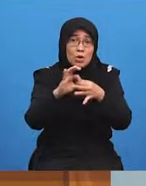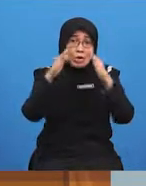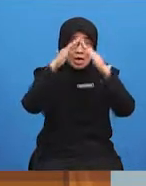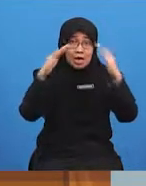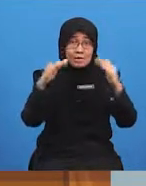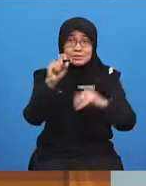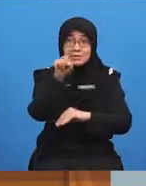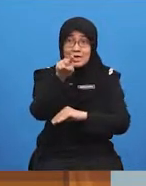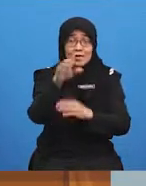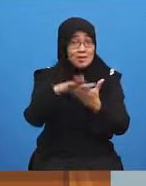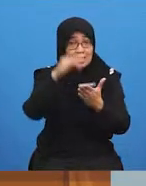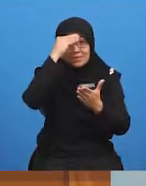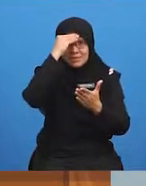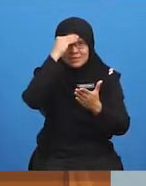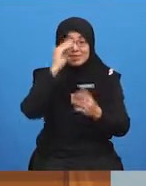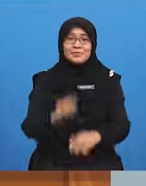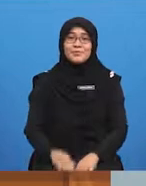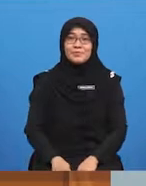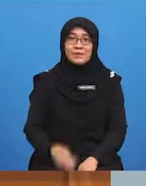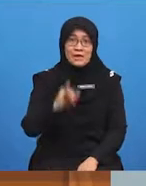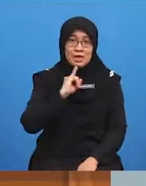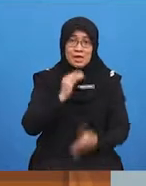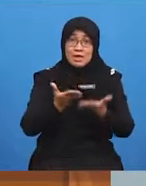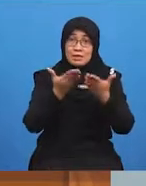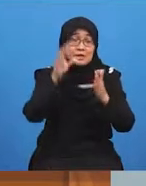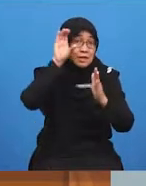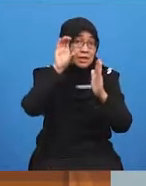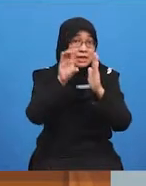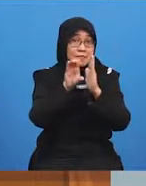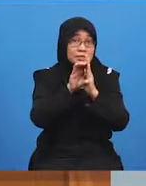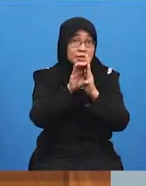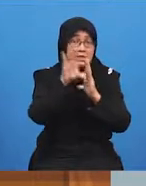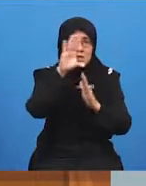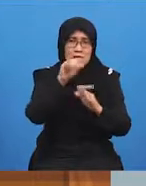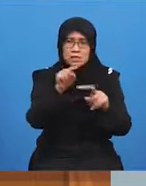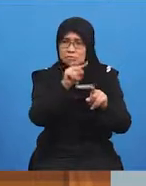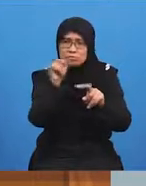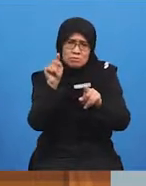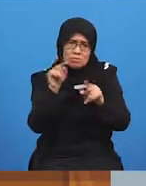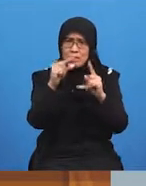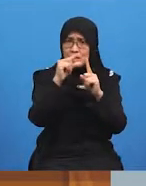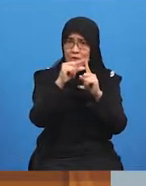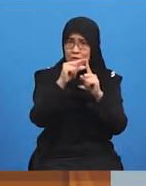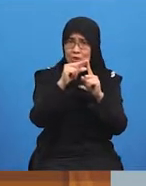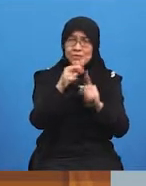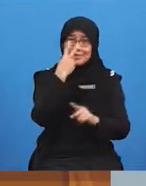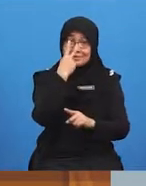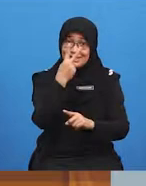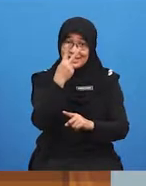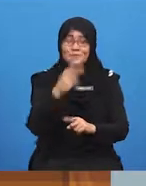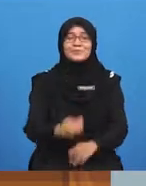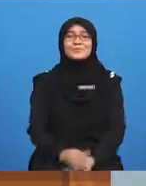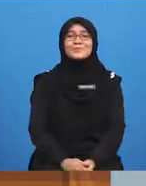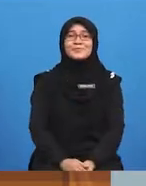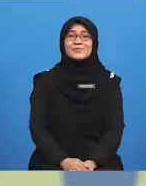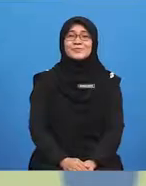a jumbled up word. I want you to guess the name of the parts of a house. Ready? Let's